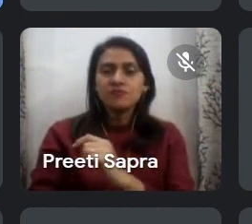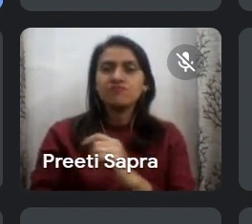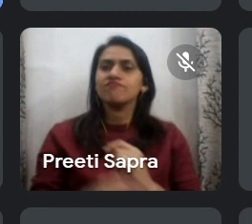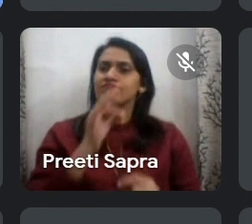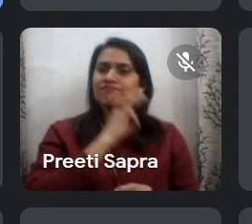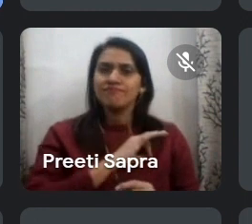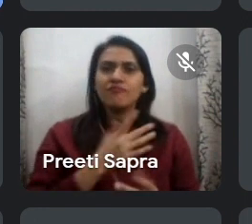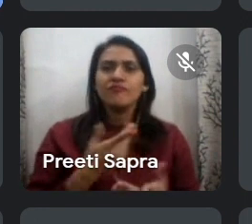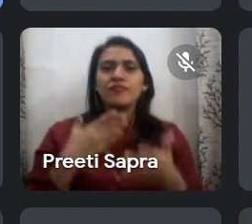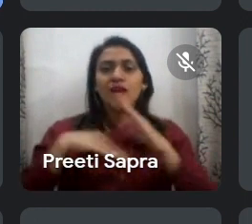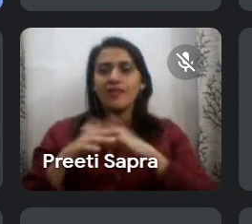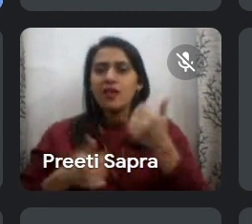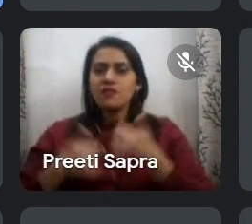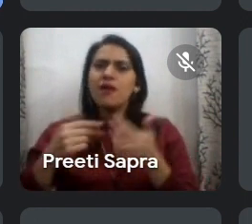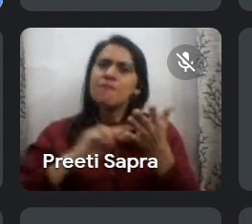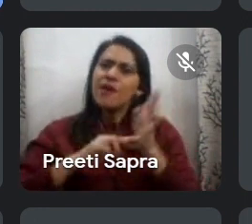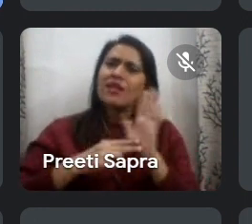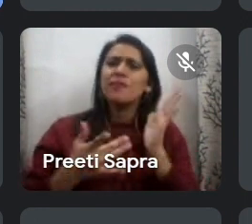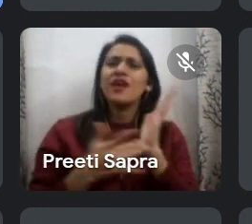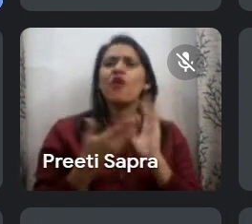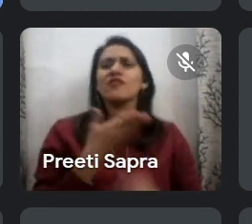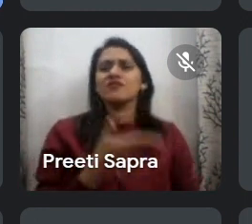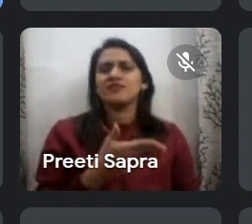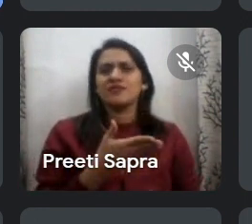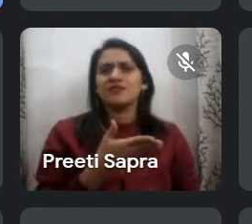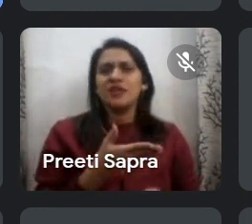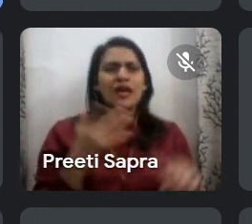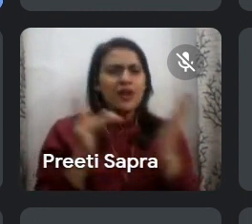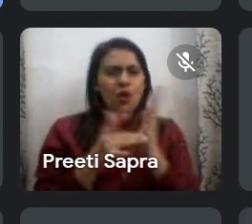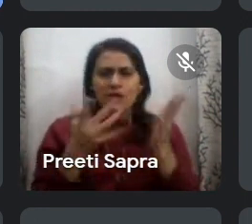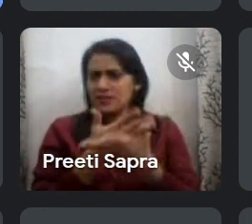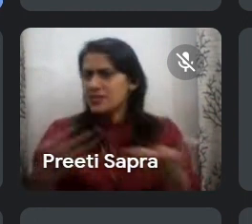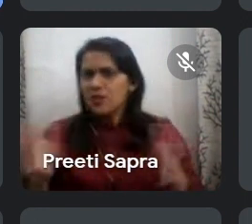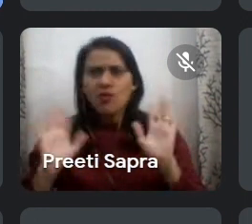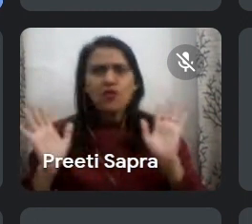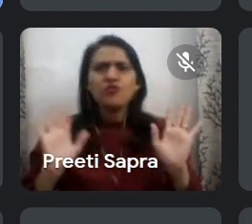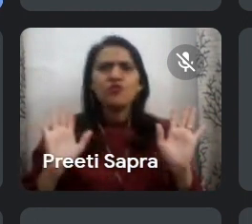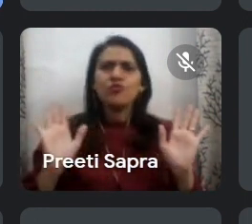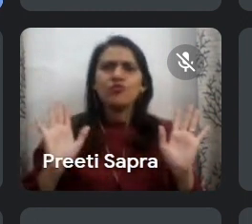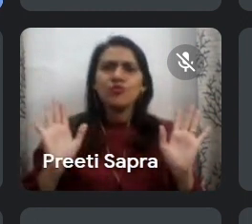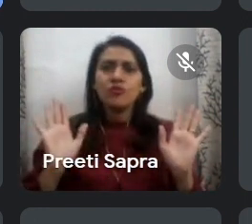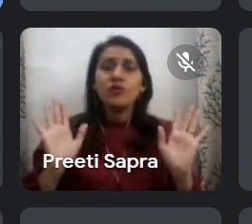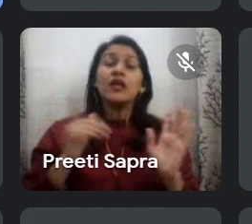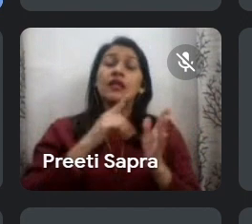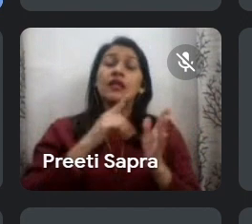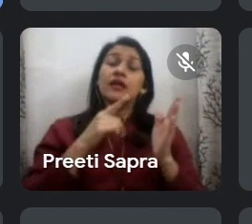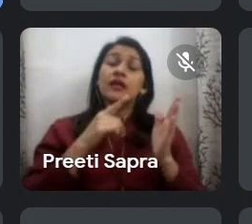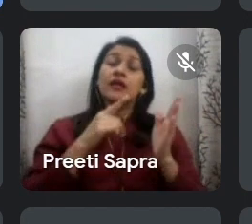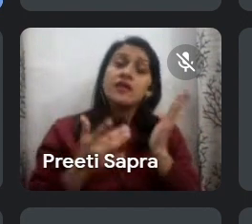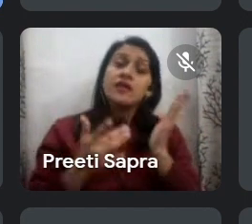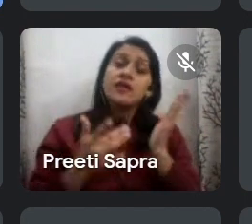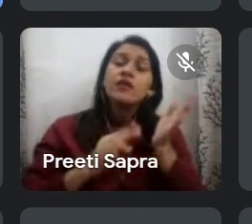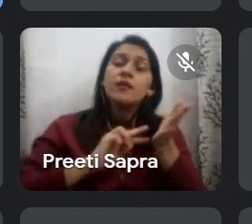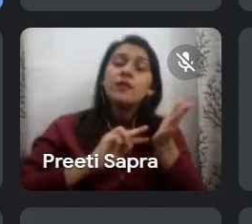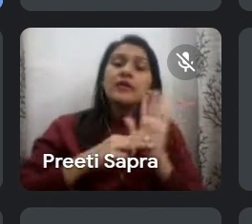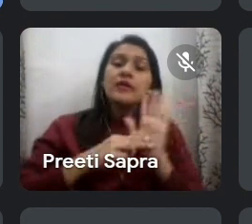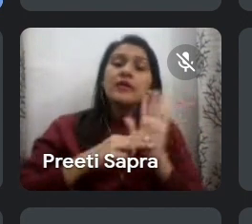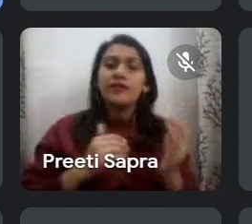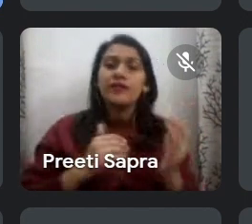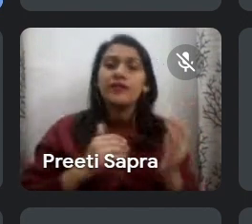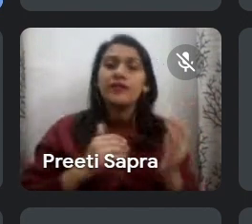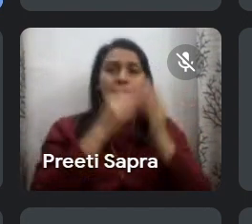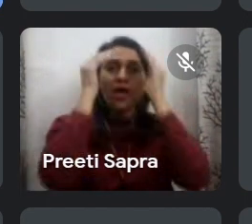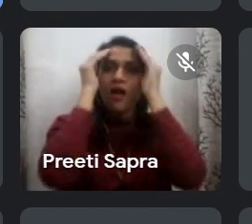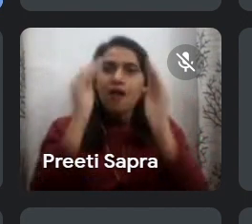exams. That's a technology. Anything can be a technology that can help you attend to your needs. Because again, so many